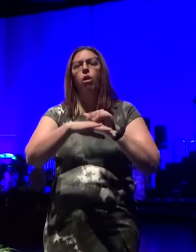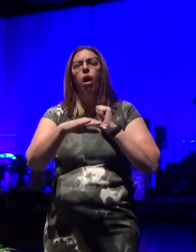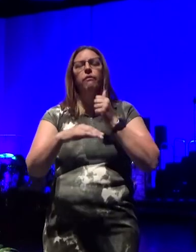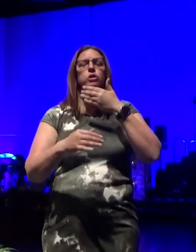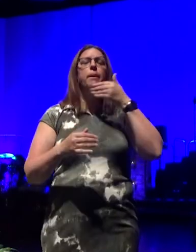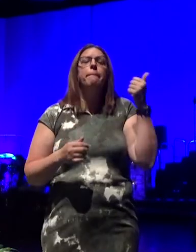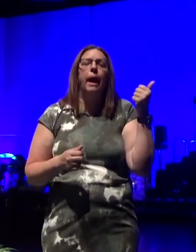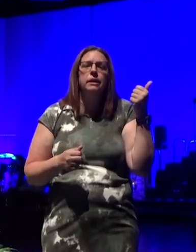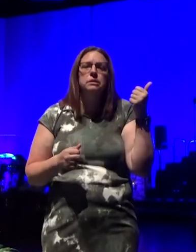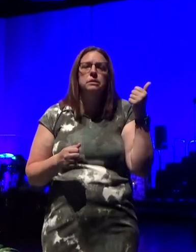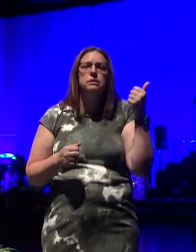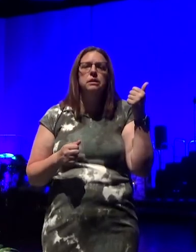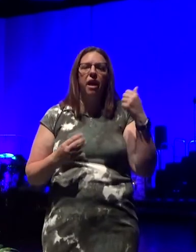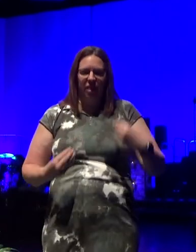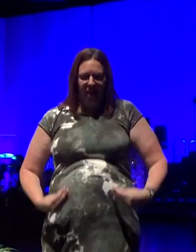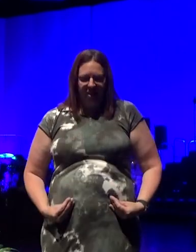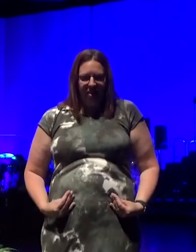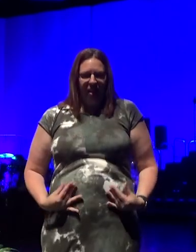in our minds,